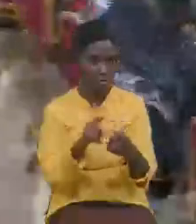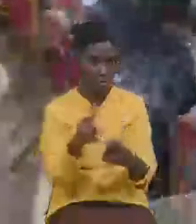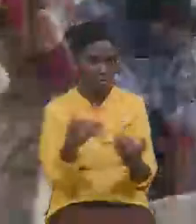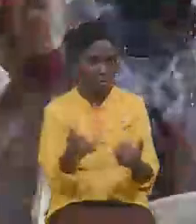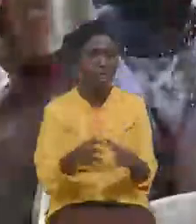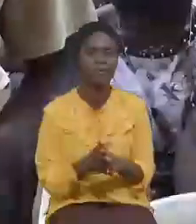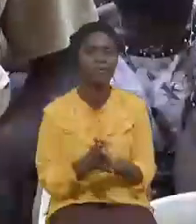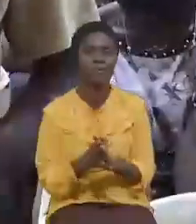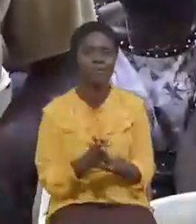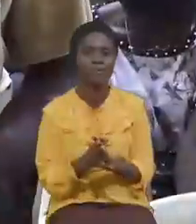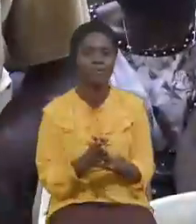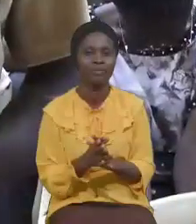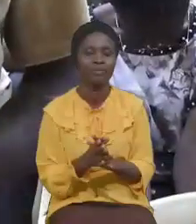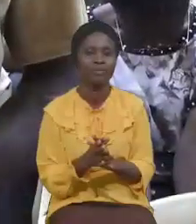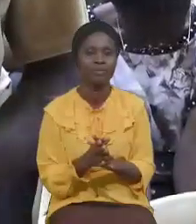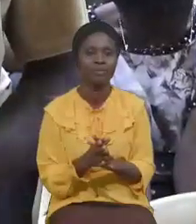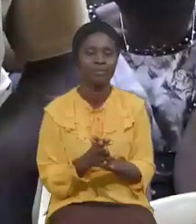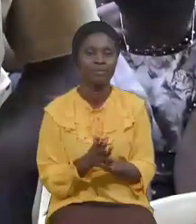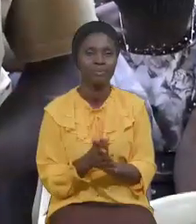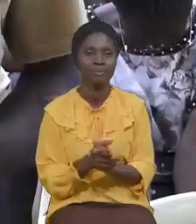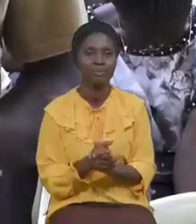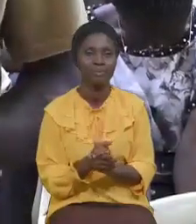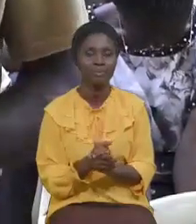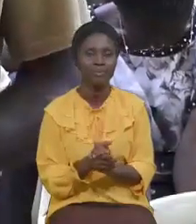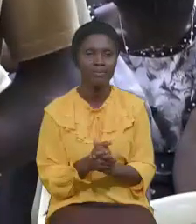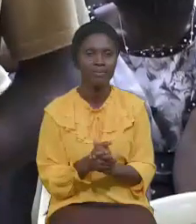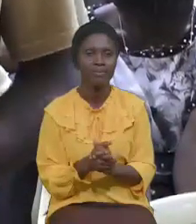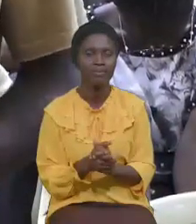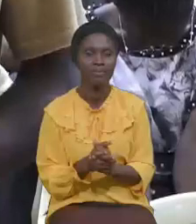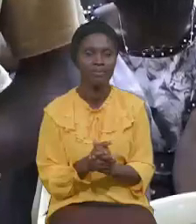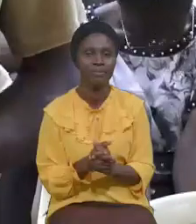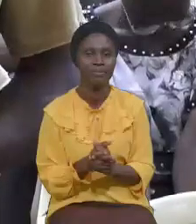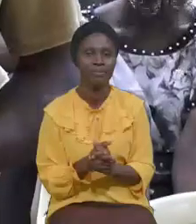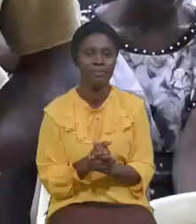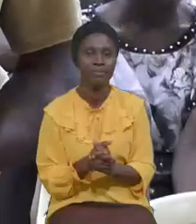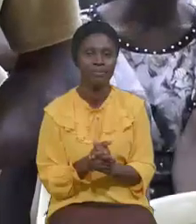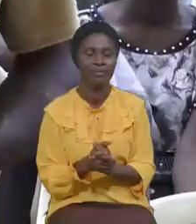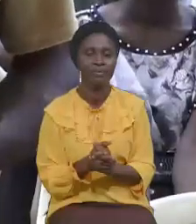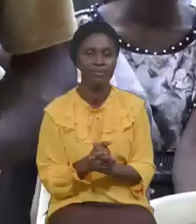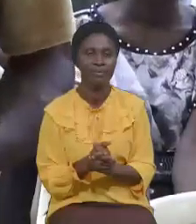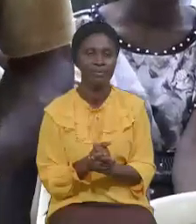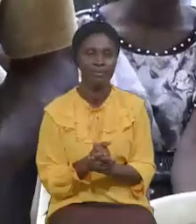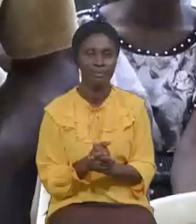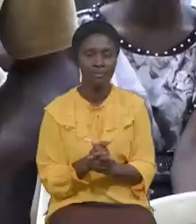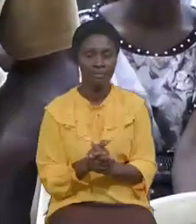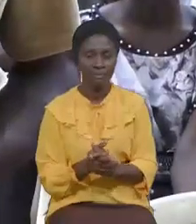there. We want our overseer to take over now as we do this